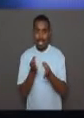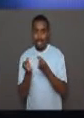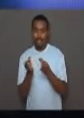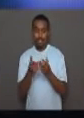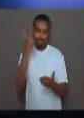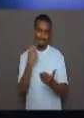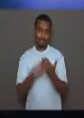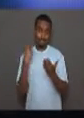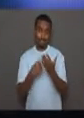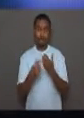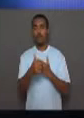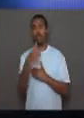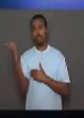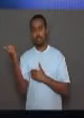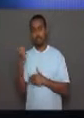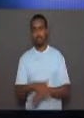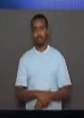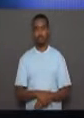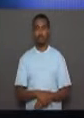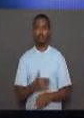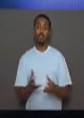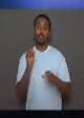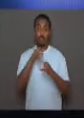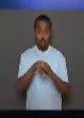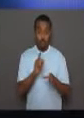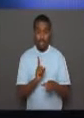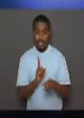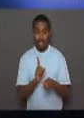the arguments of others. They include,